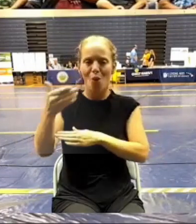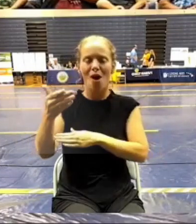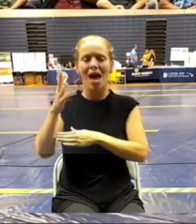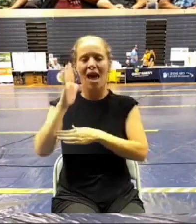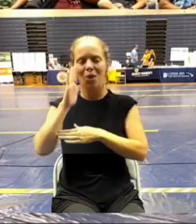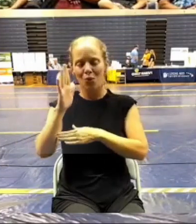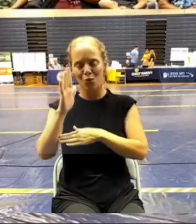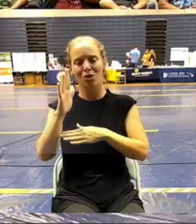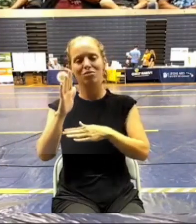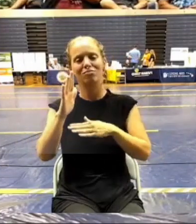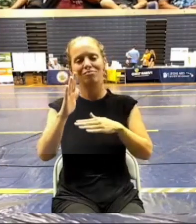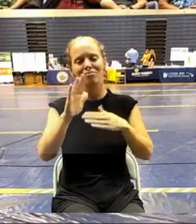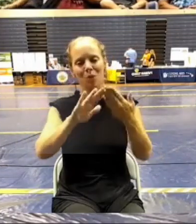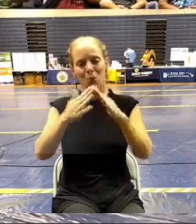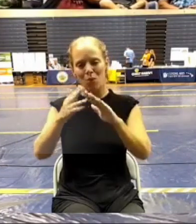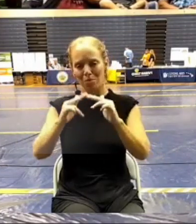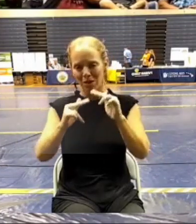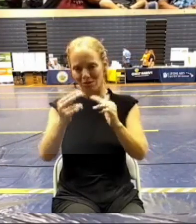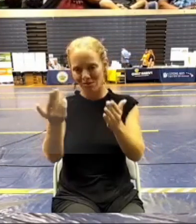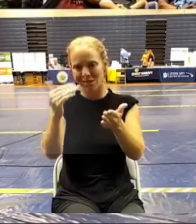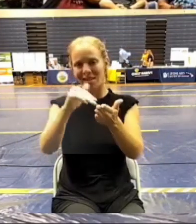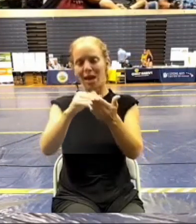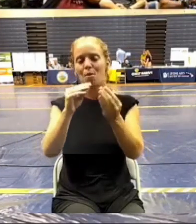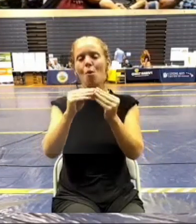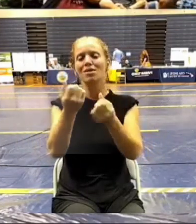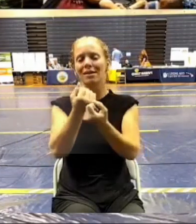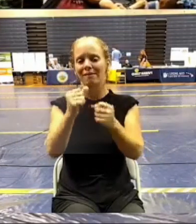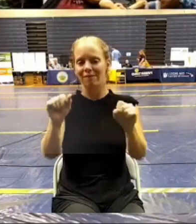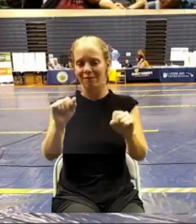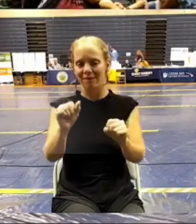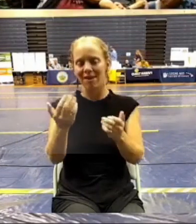rebuild a safer community. So again, aloha.